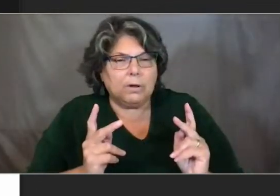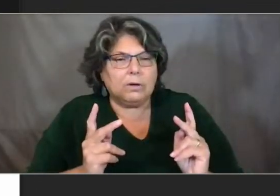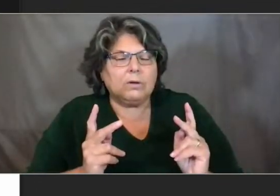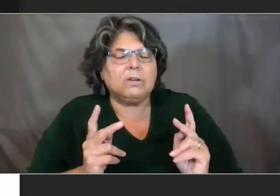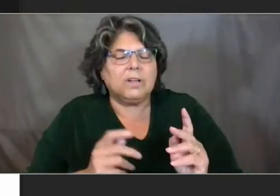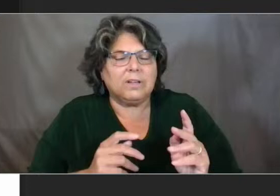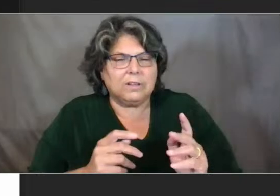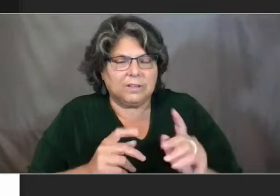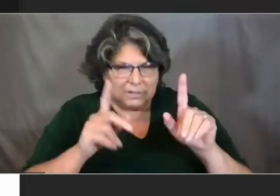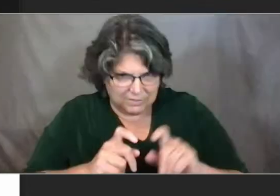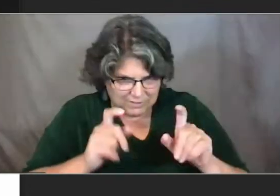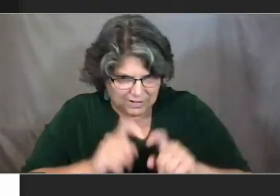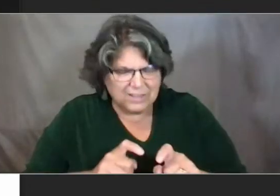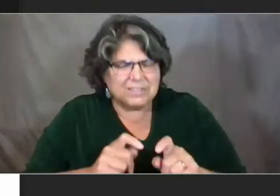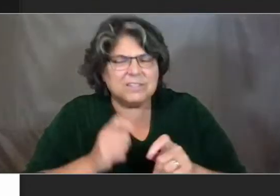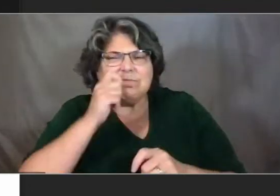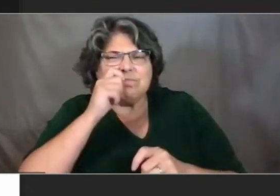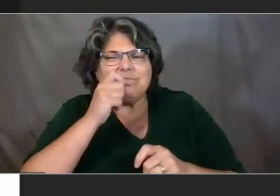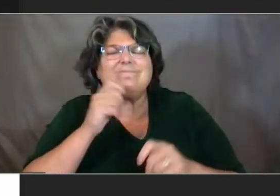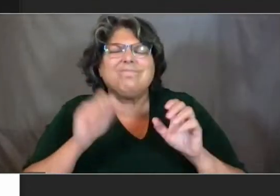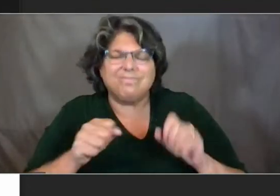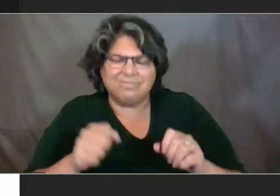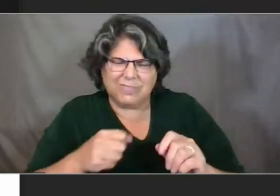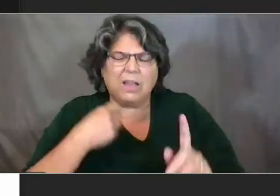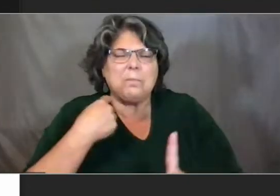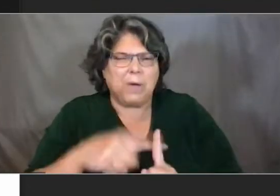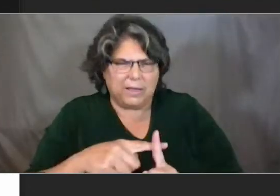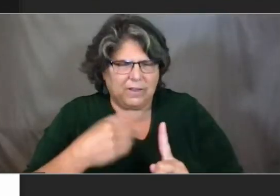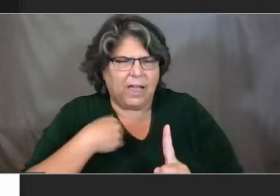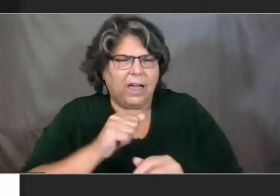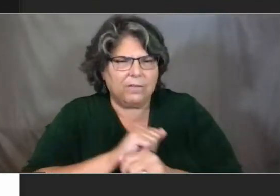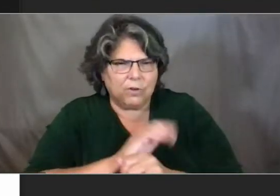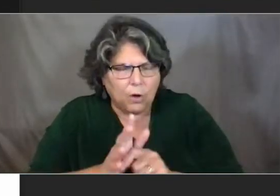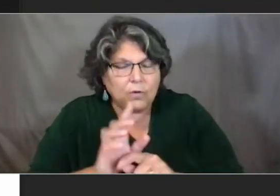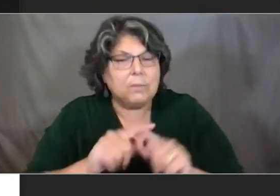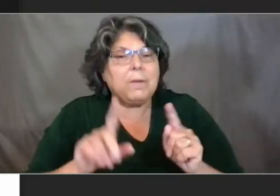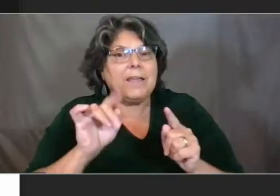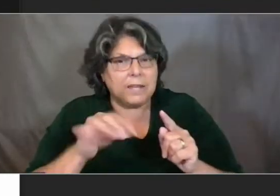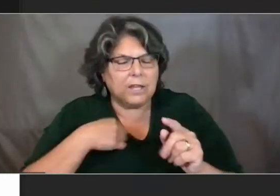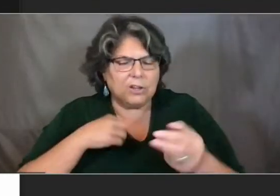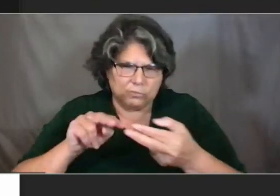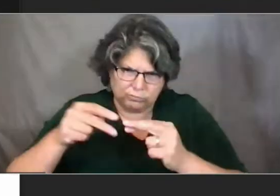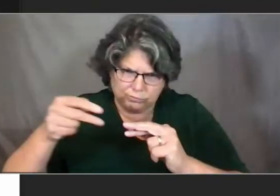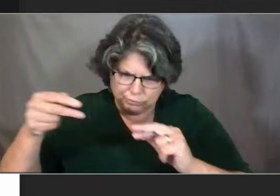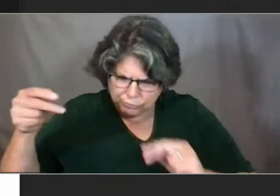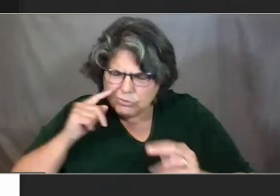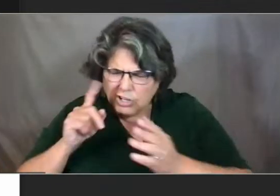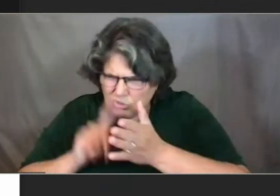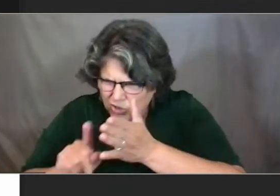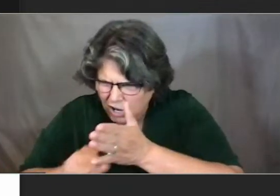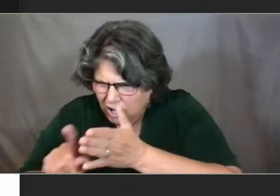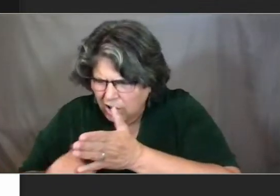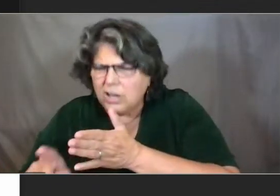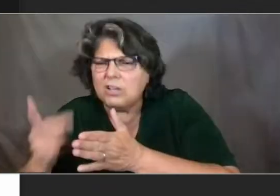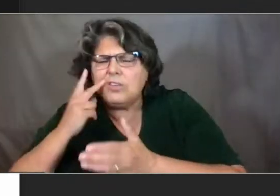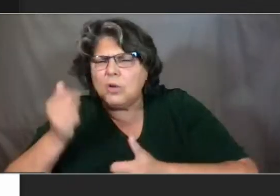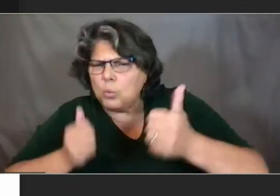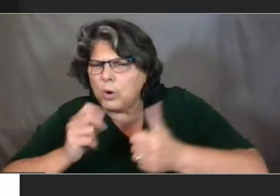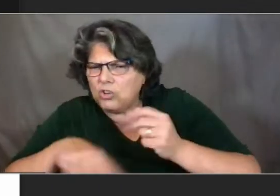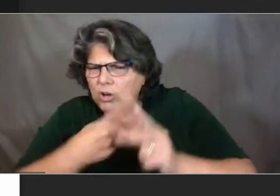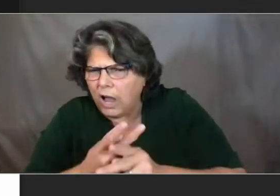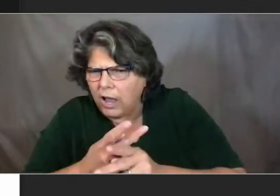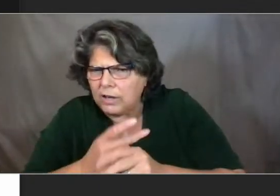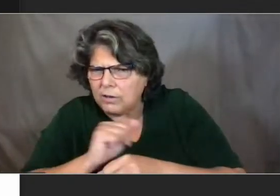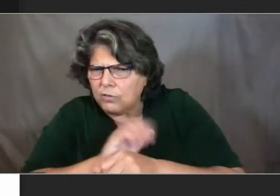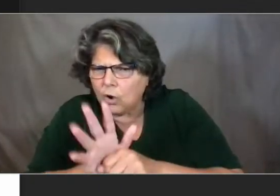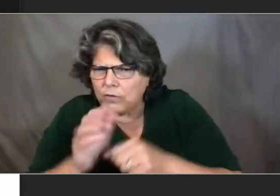positives that have gone through whole genome sequencing and revealed which variant they currently have. The